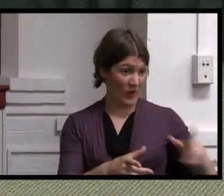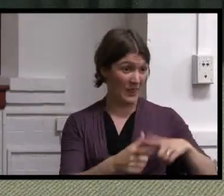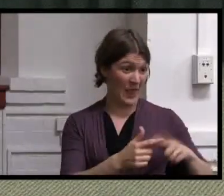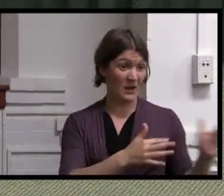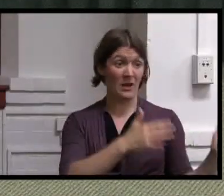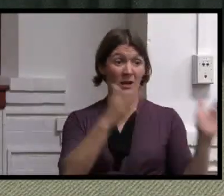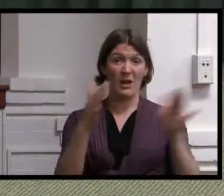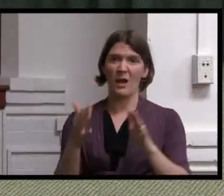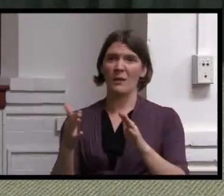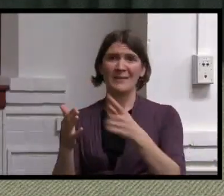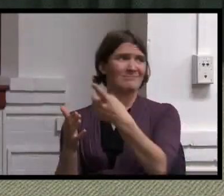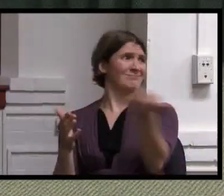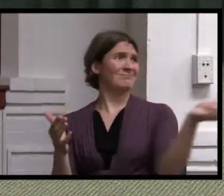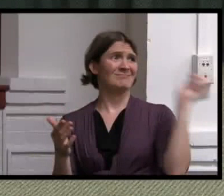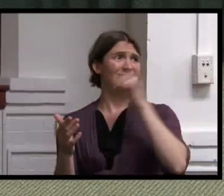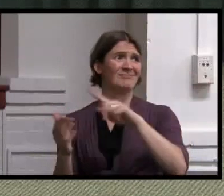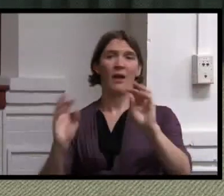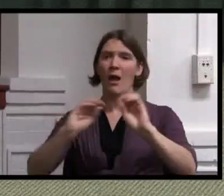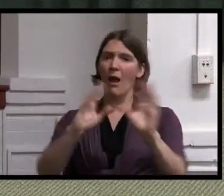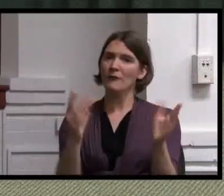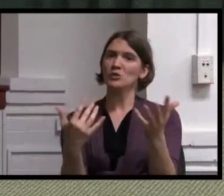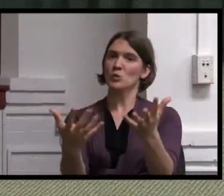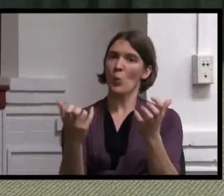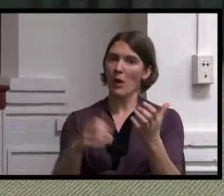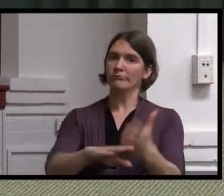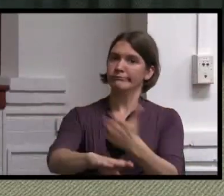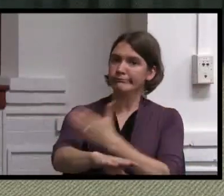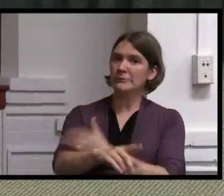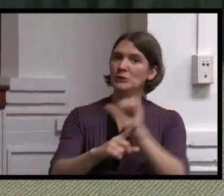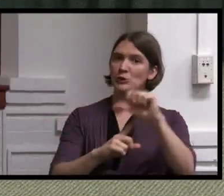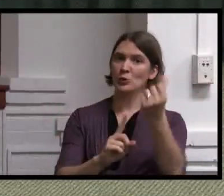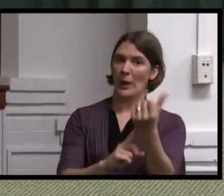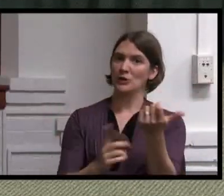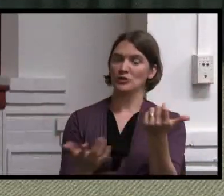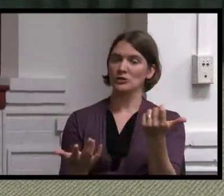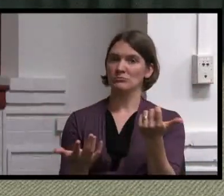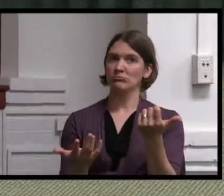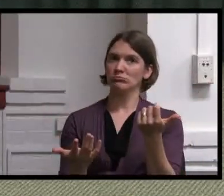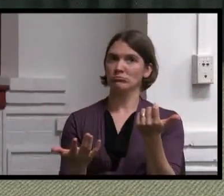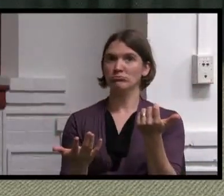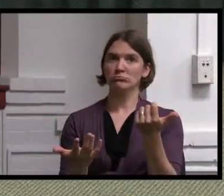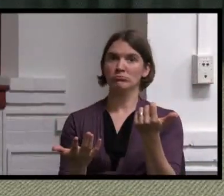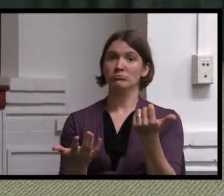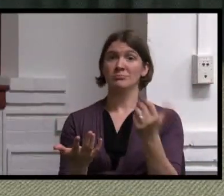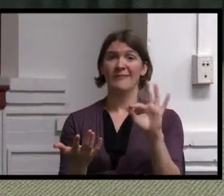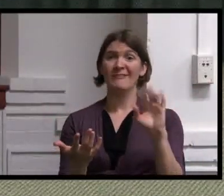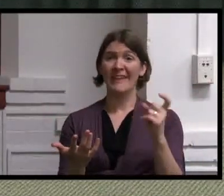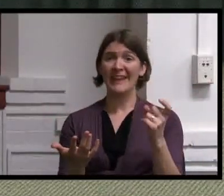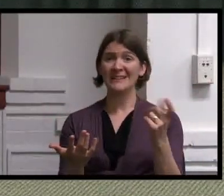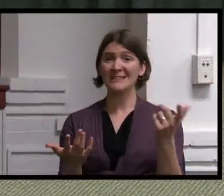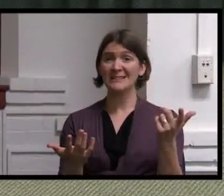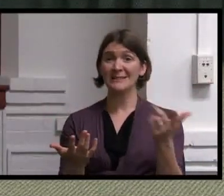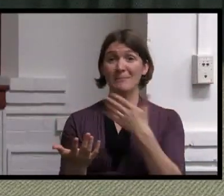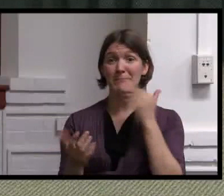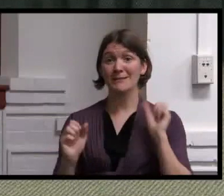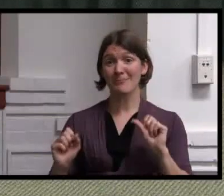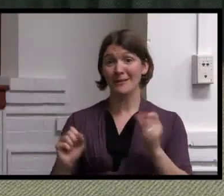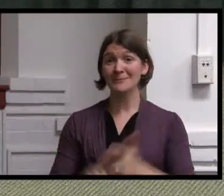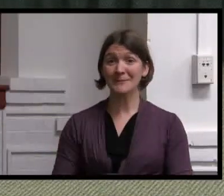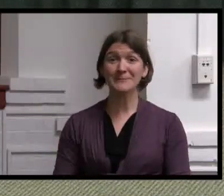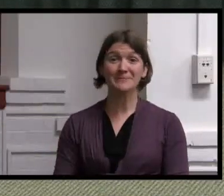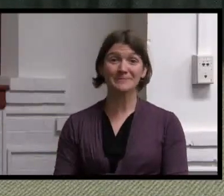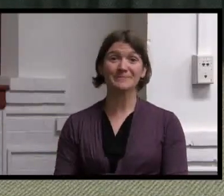these people are here and you folks are here. There's a commitment to do something to fix it as much as we